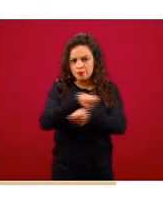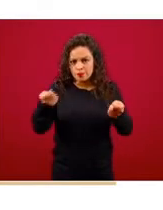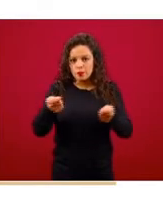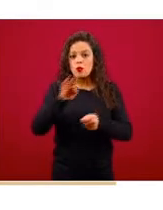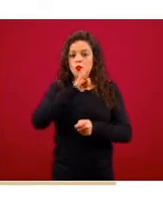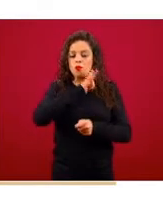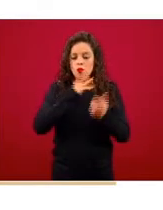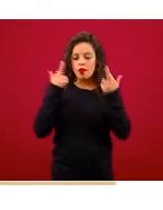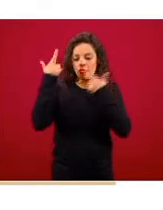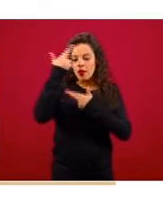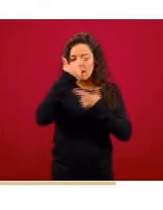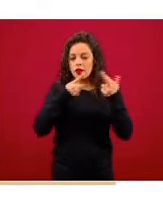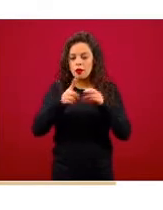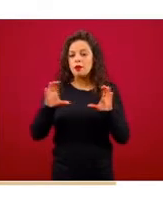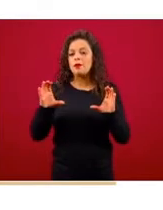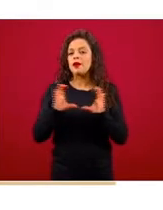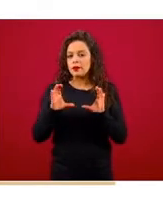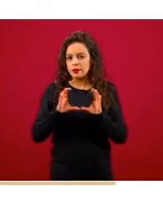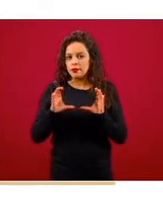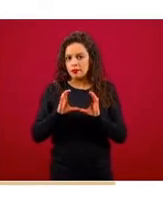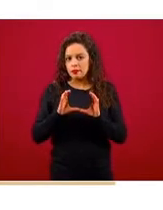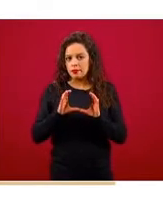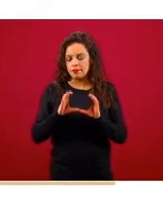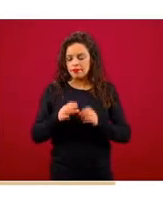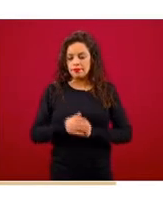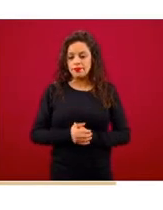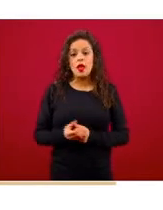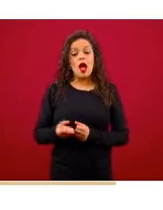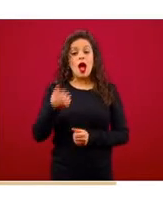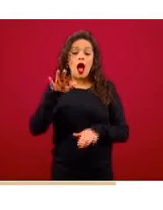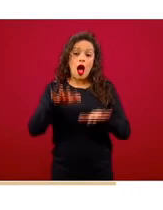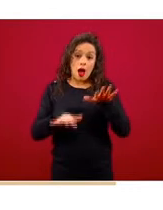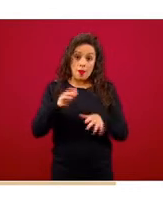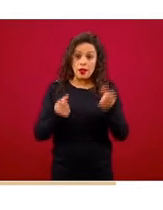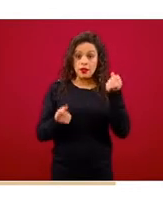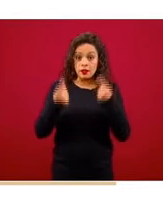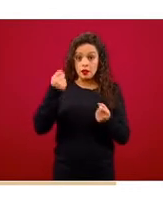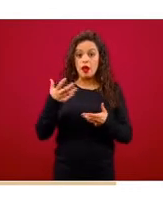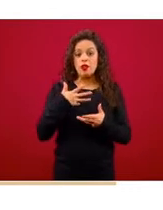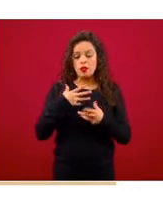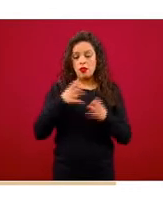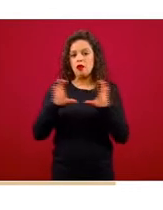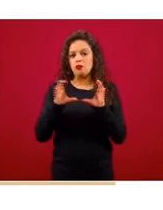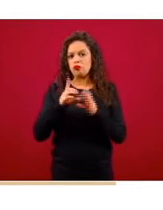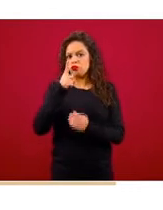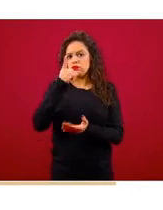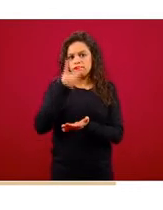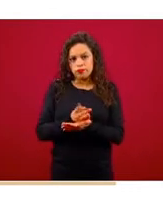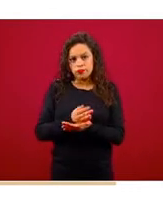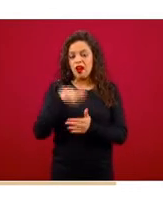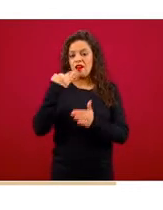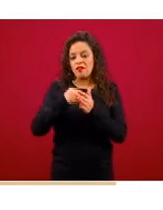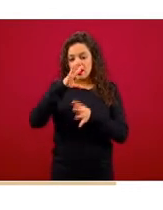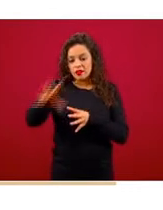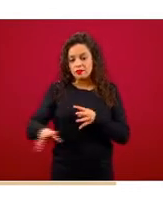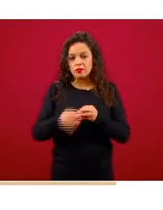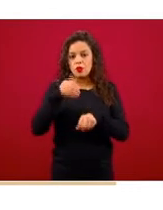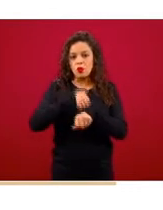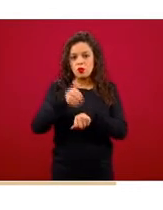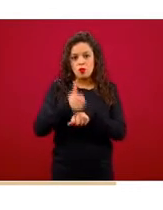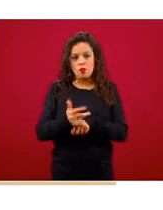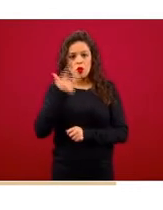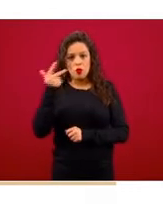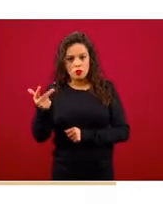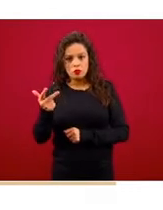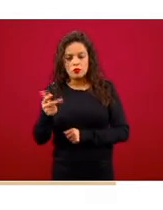analyzed directly. Sometimes we only get to have the death certificate, but we don't have the attachment number 8, or the other way around. Or we